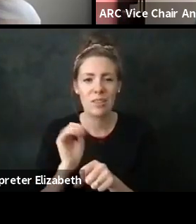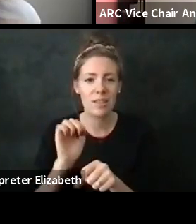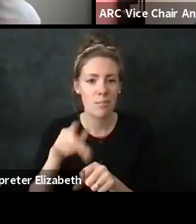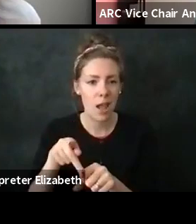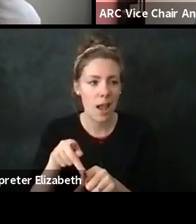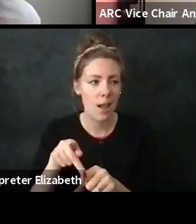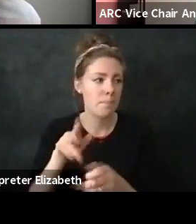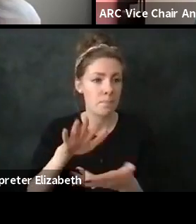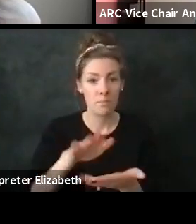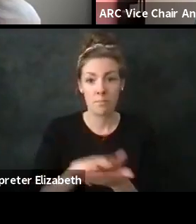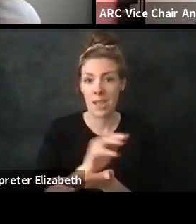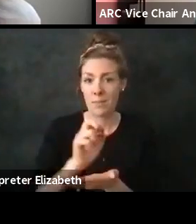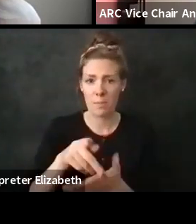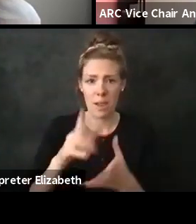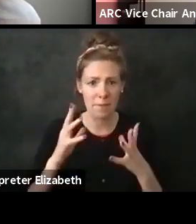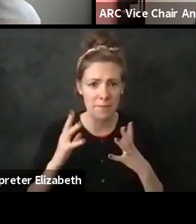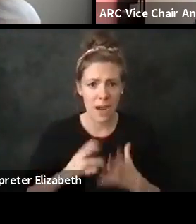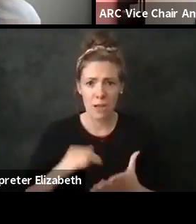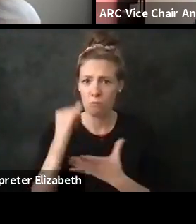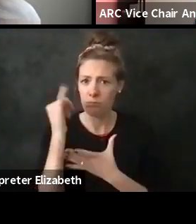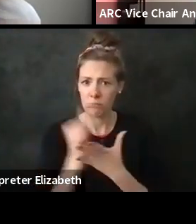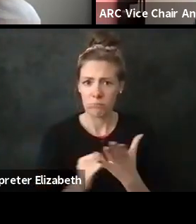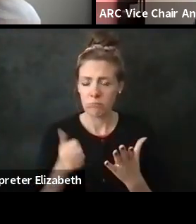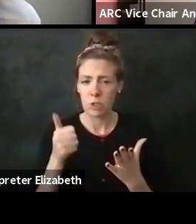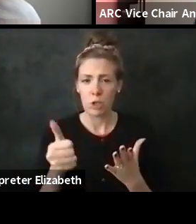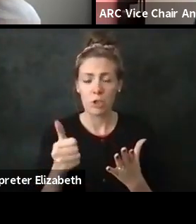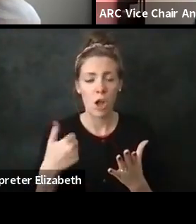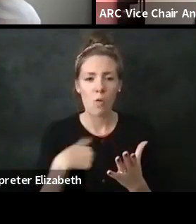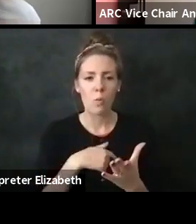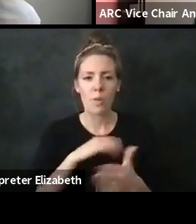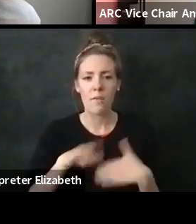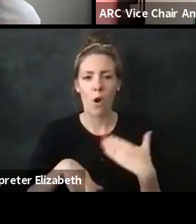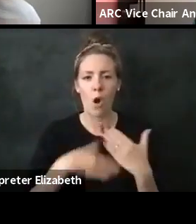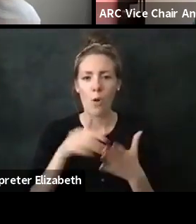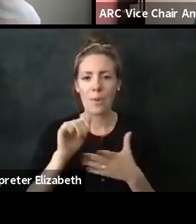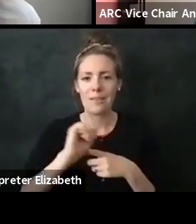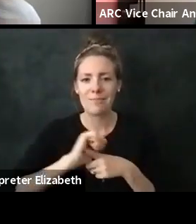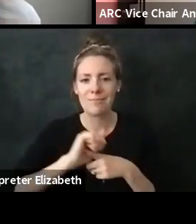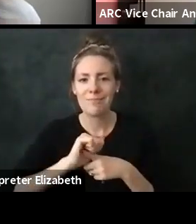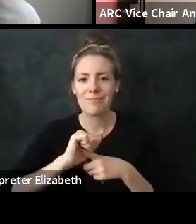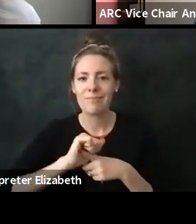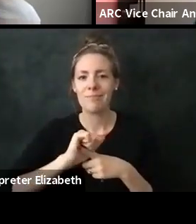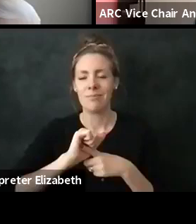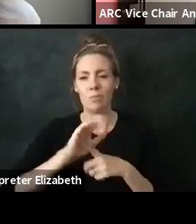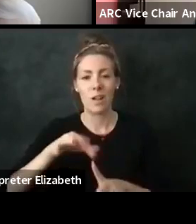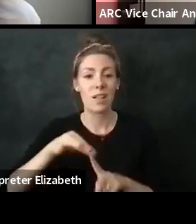paper maps are great. We've all been trained. We had a special meeting